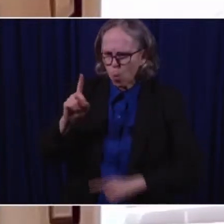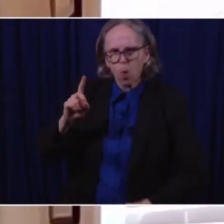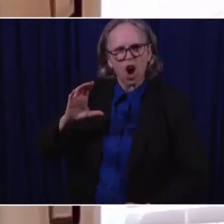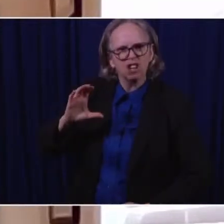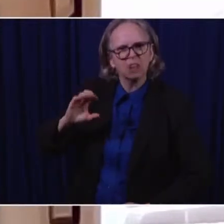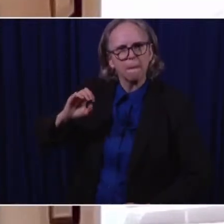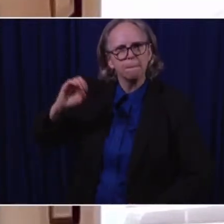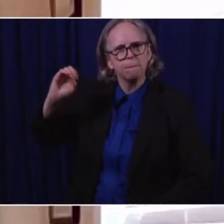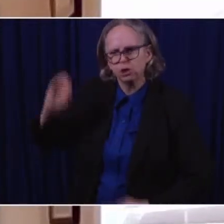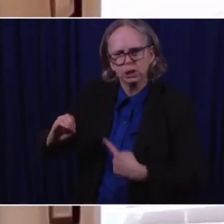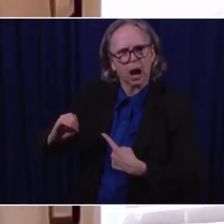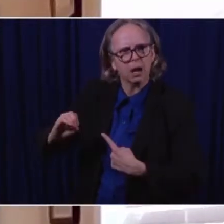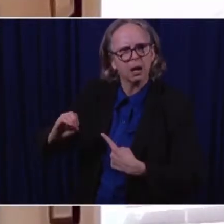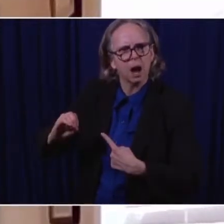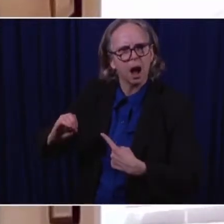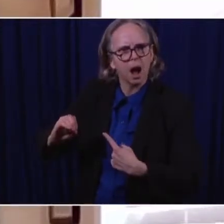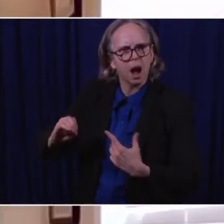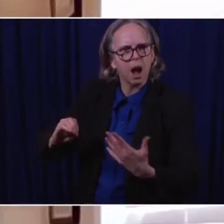at preventing